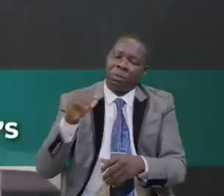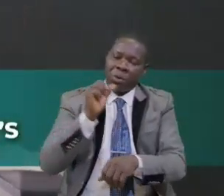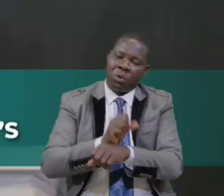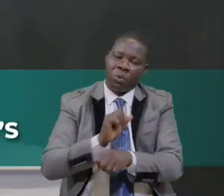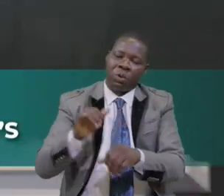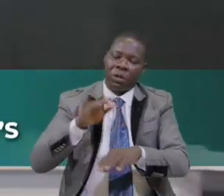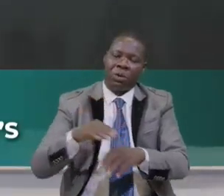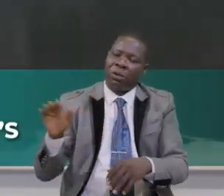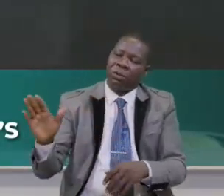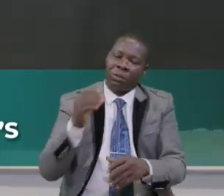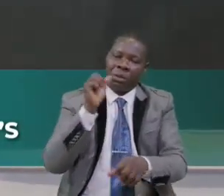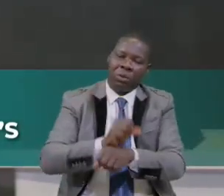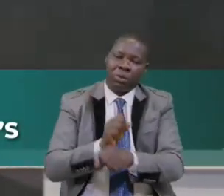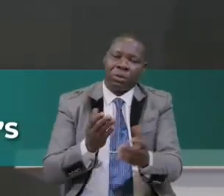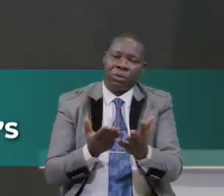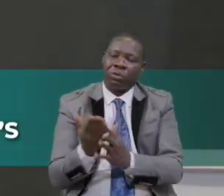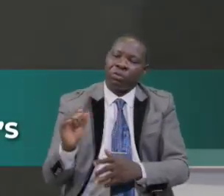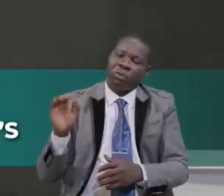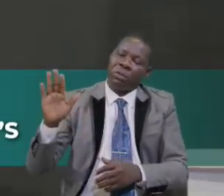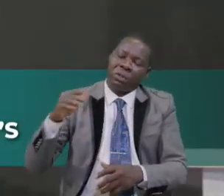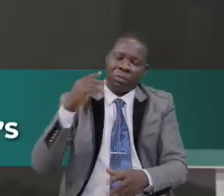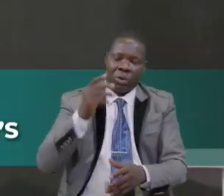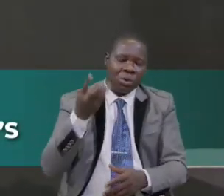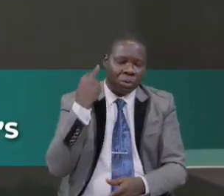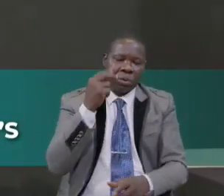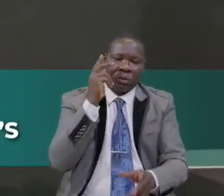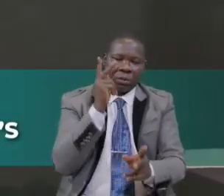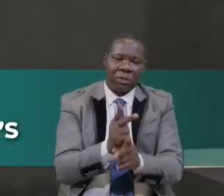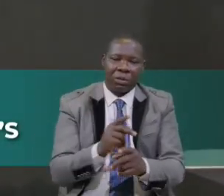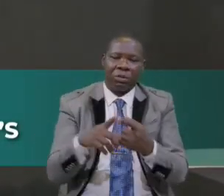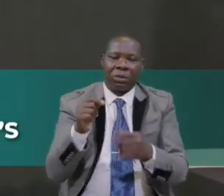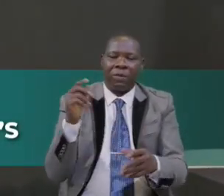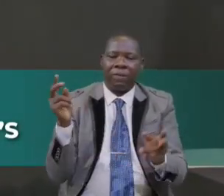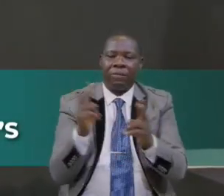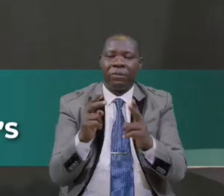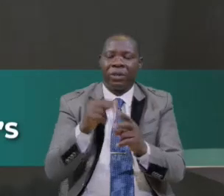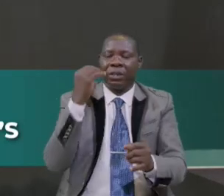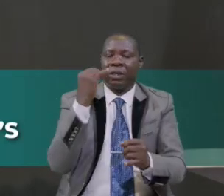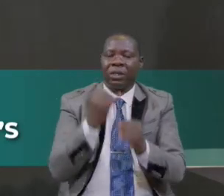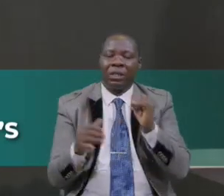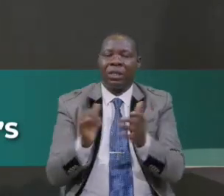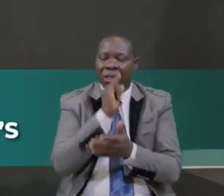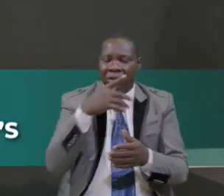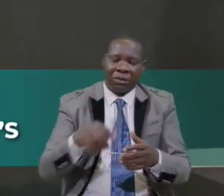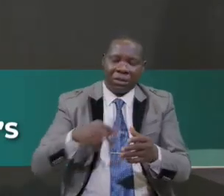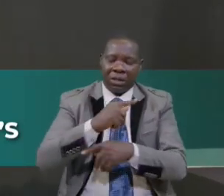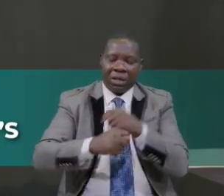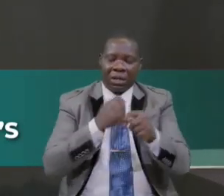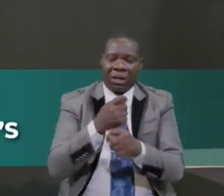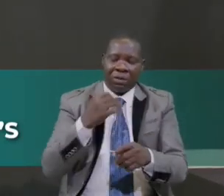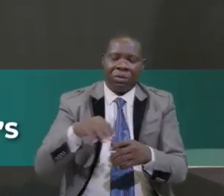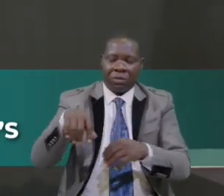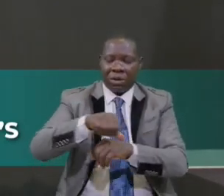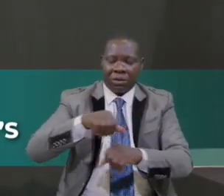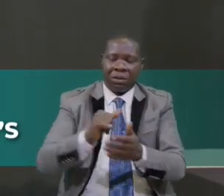working through him was maintained to the very end. That's the kind of anointing we come to get today, that he puts upon